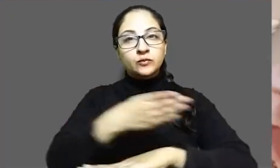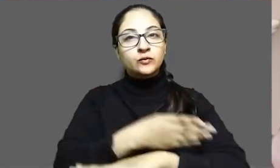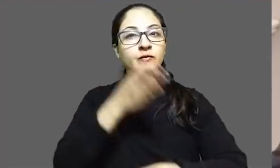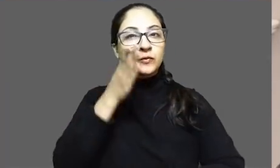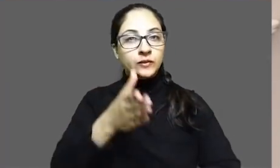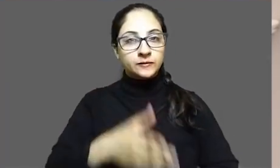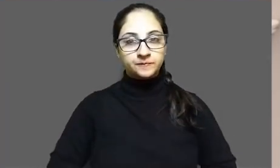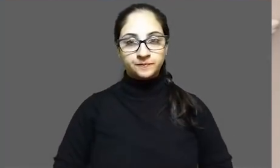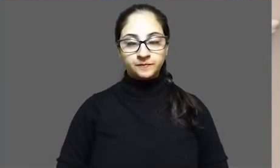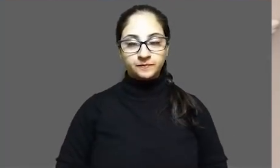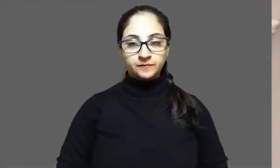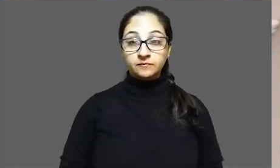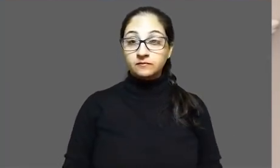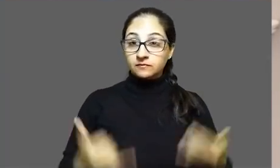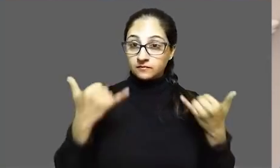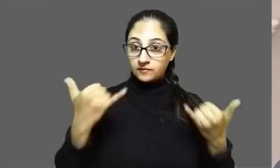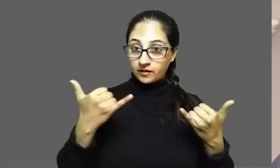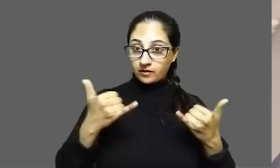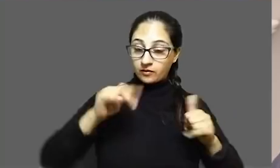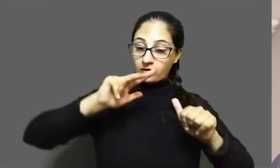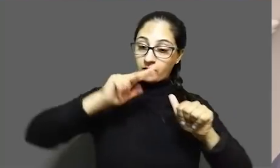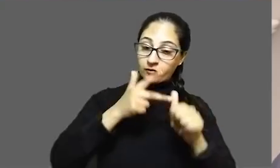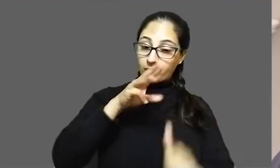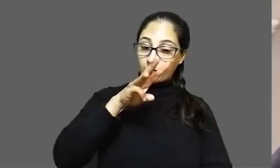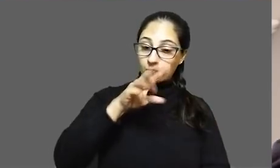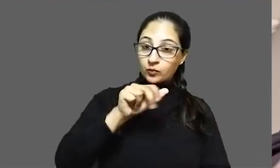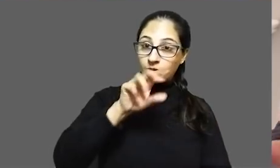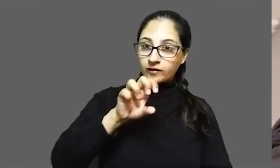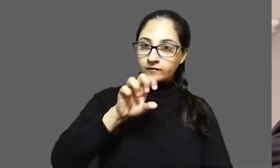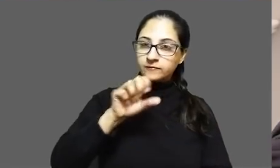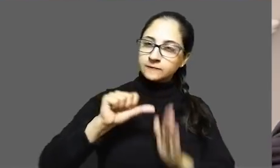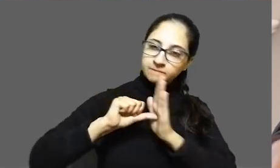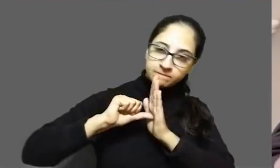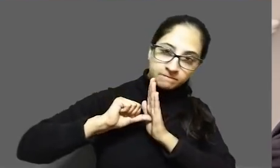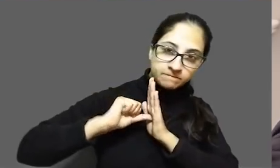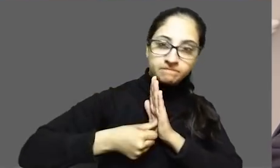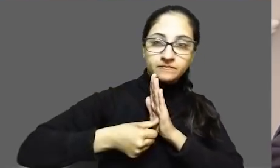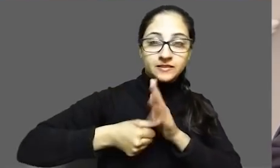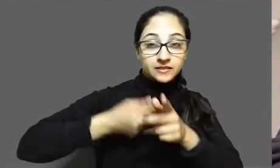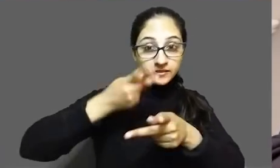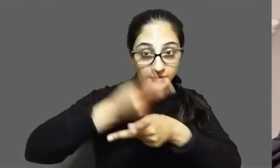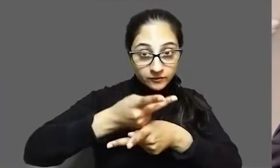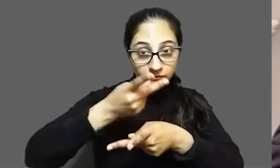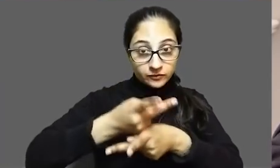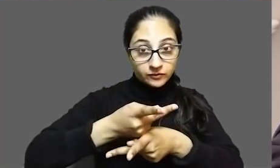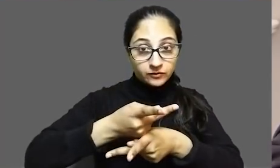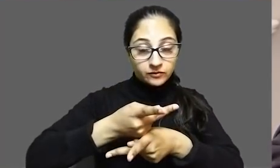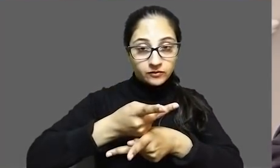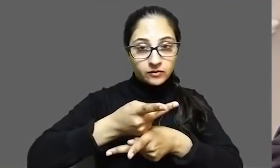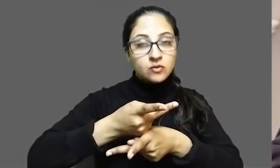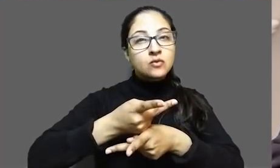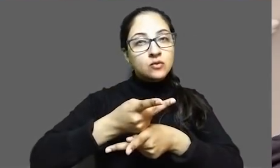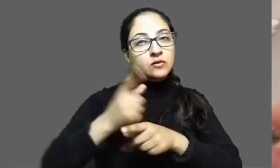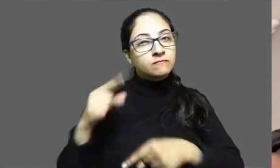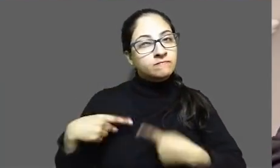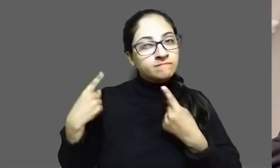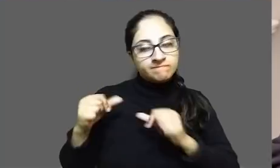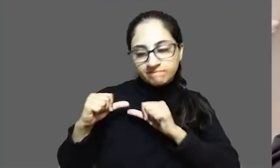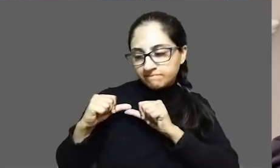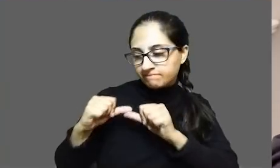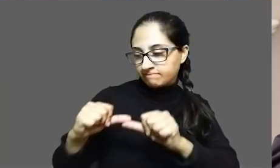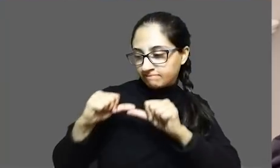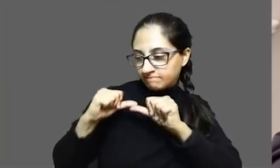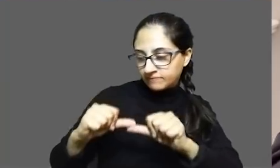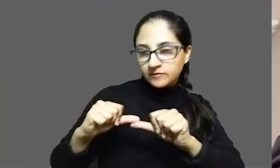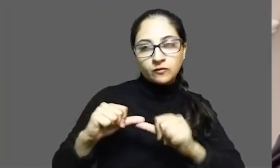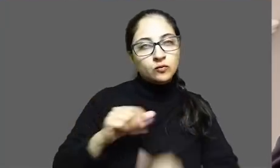As the country navigates through the third wave, we request you again to be cautious. I know it